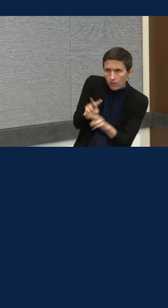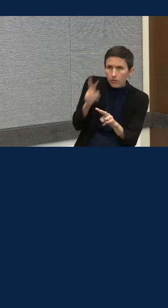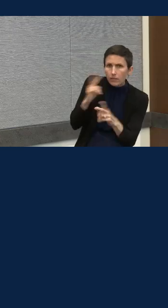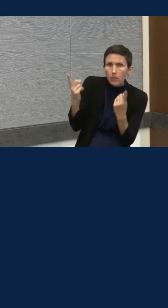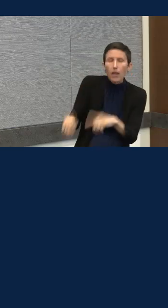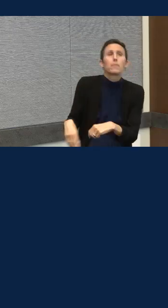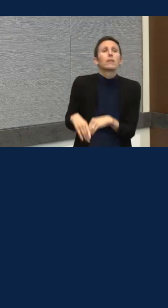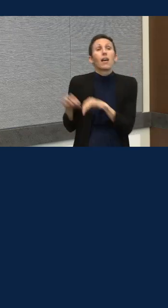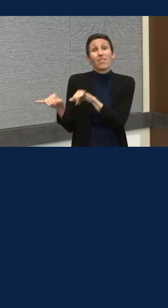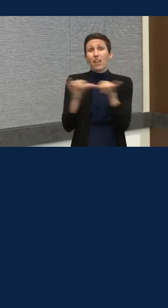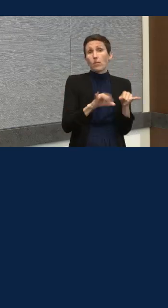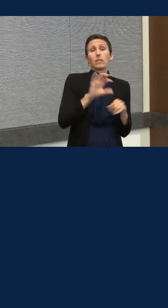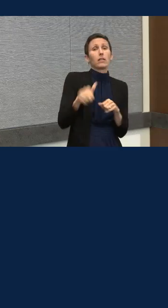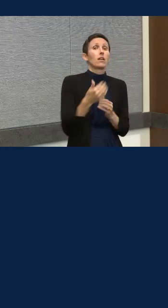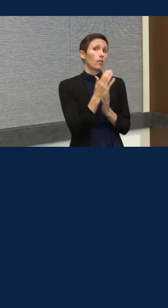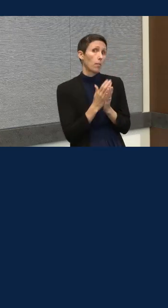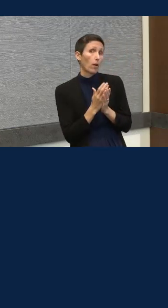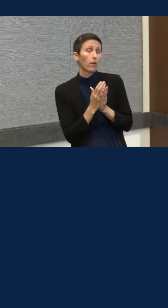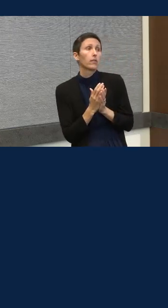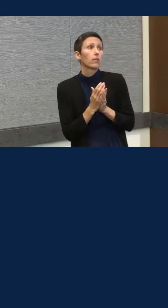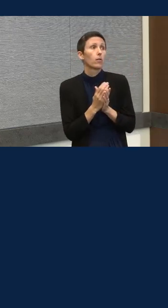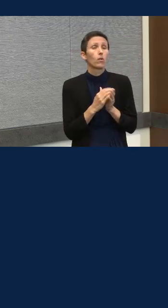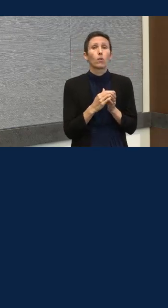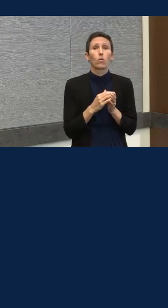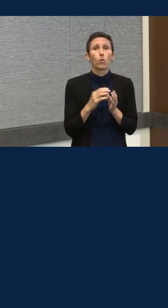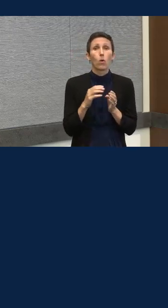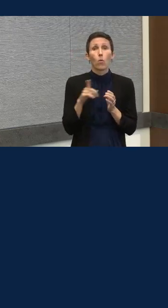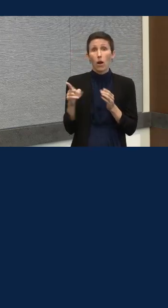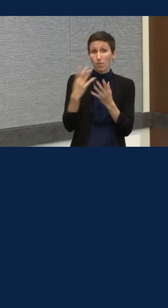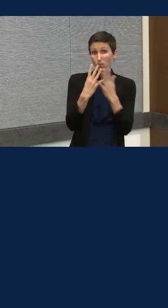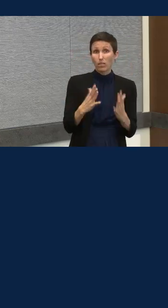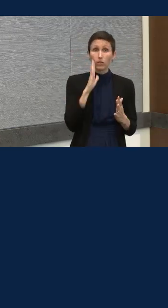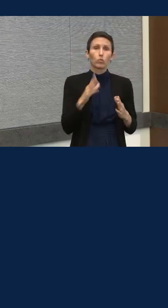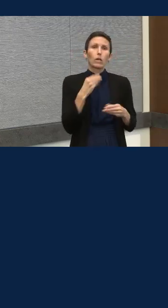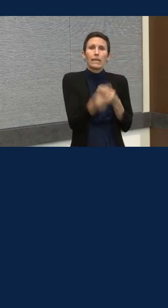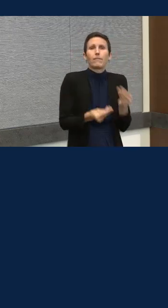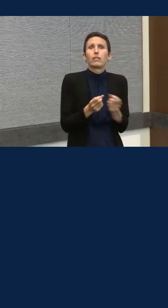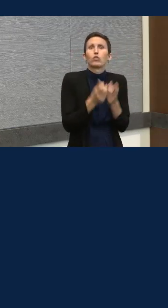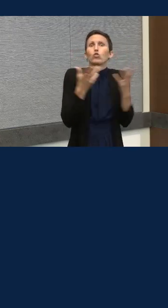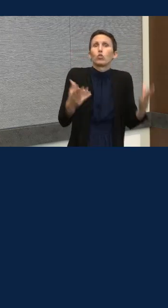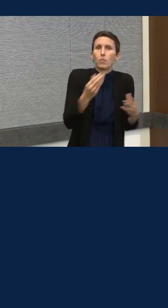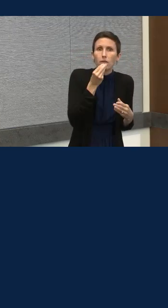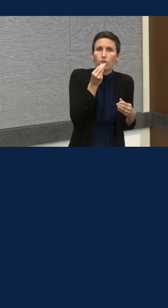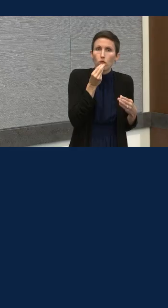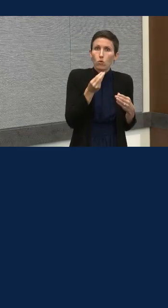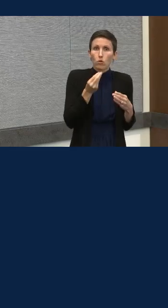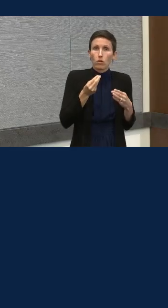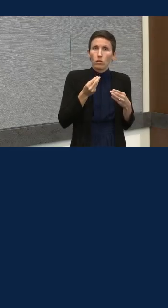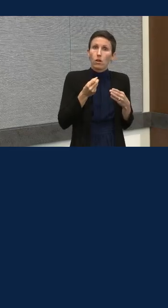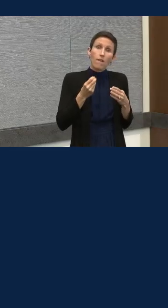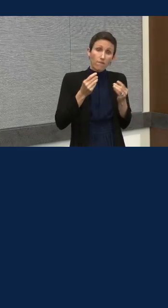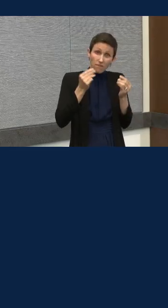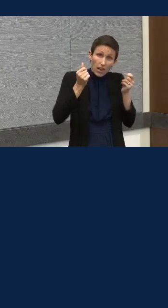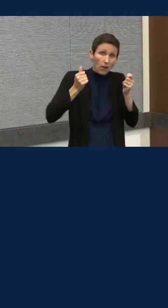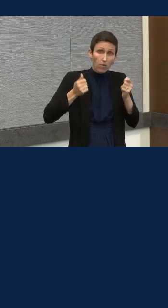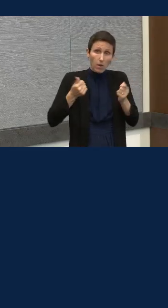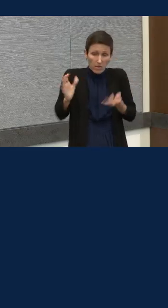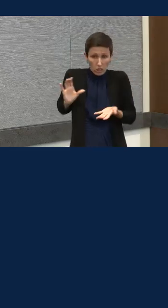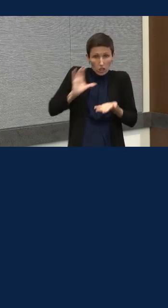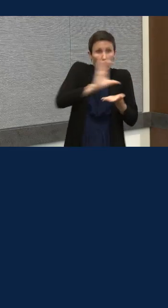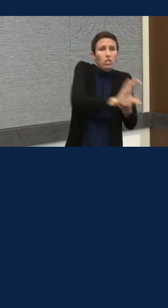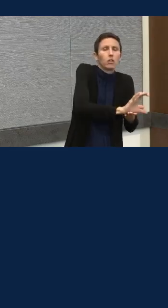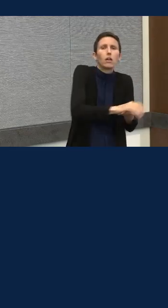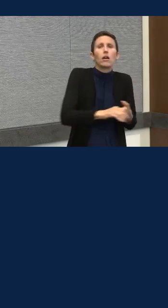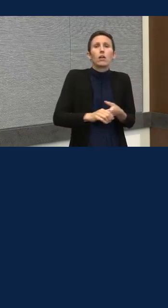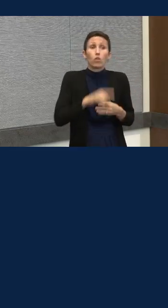And likewise, another component where they were overfed very rapidly in a very short period of time. The individuals